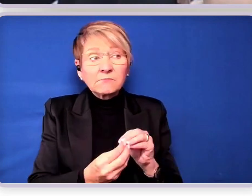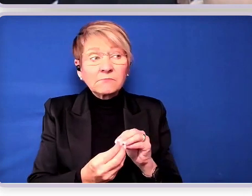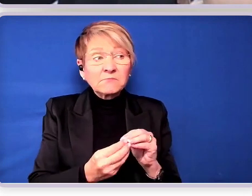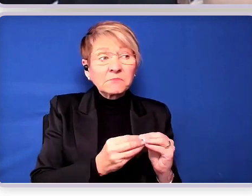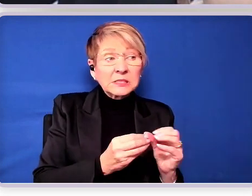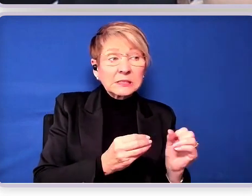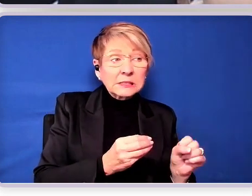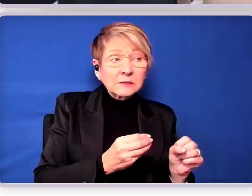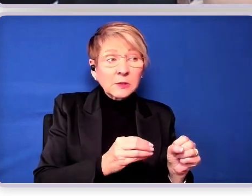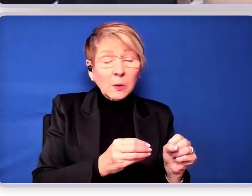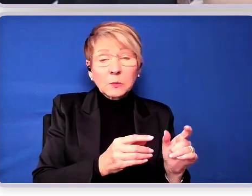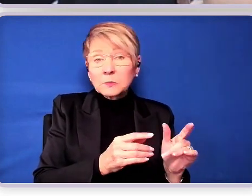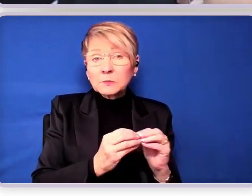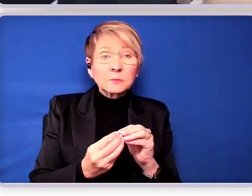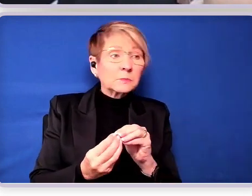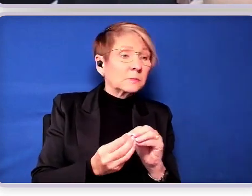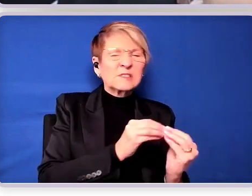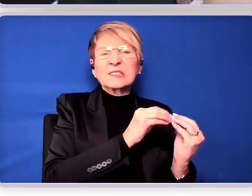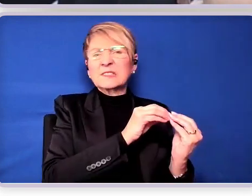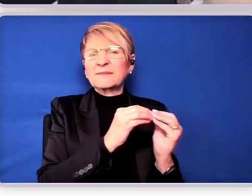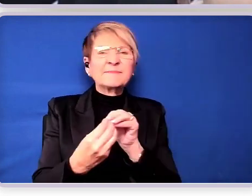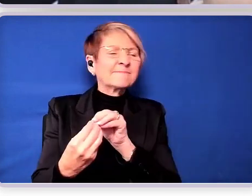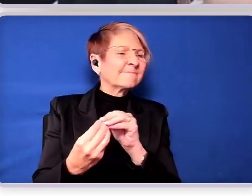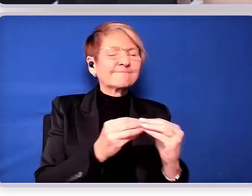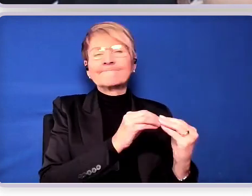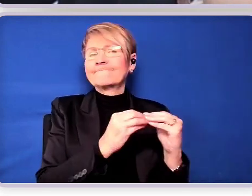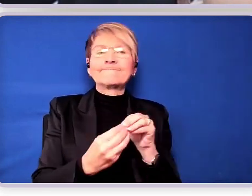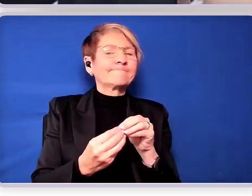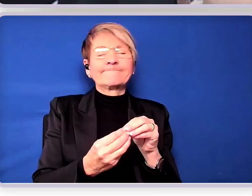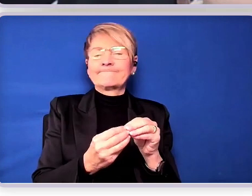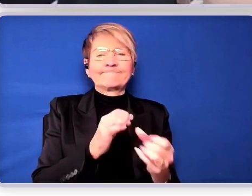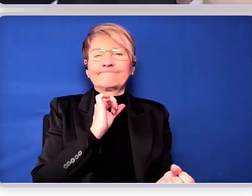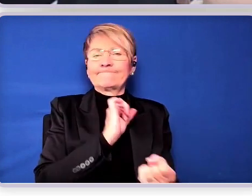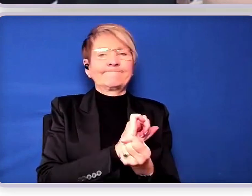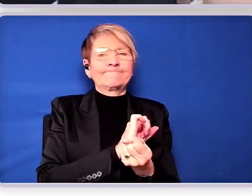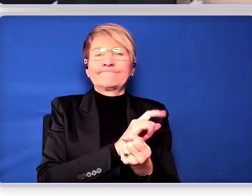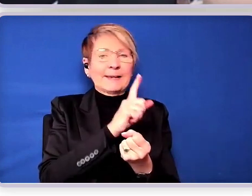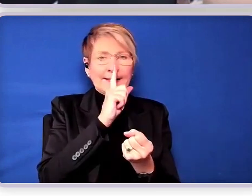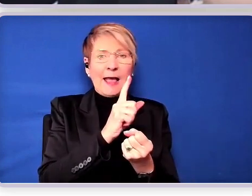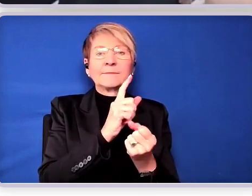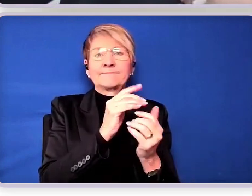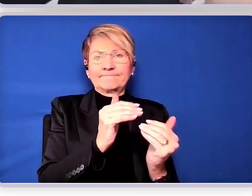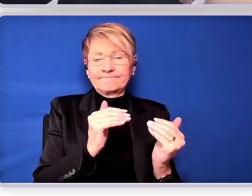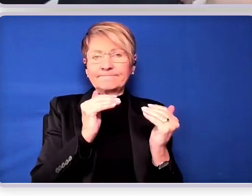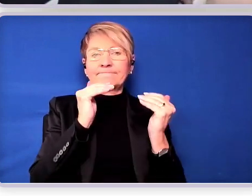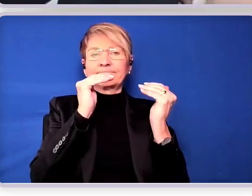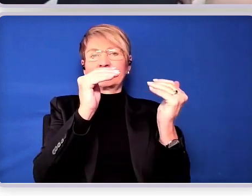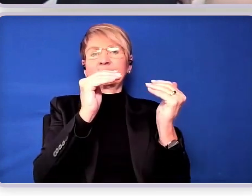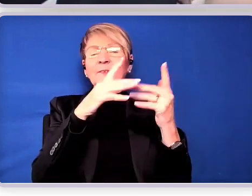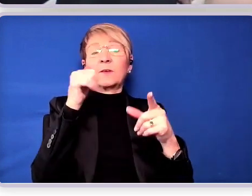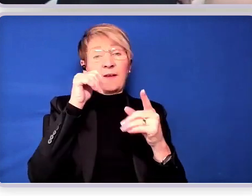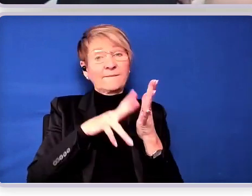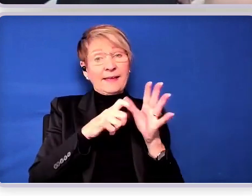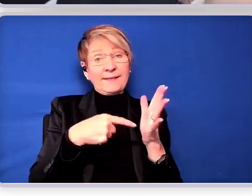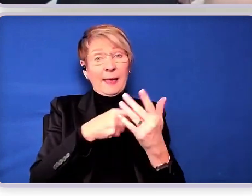obviously if it doesn't settle, you must go to VCAT if you decide you want to pursue it. And VCAT has powers to order things,